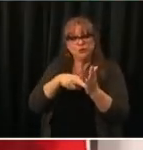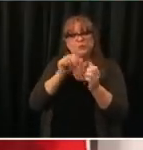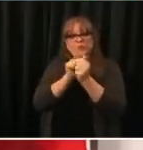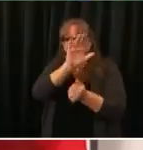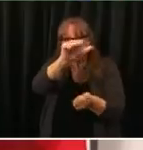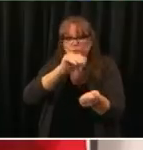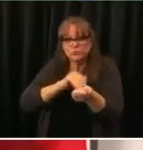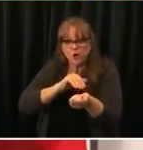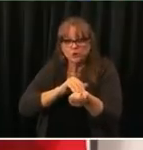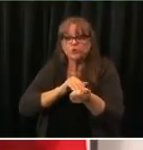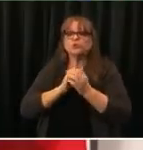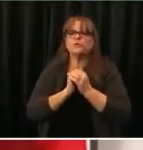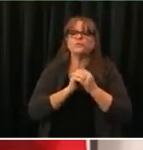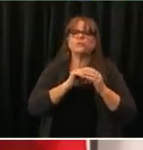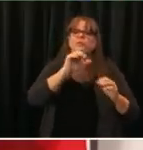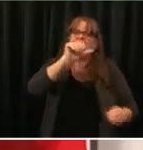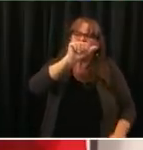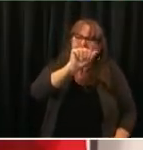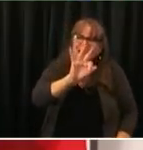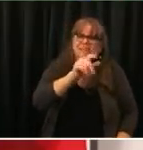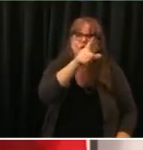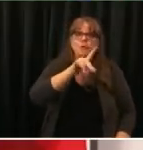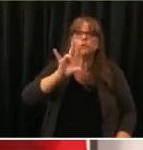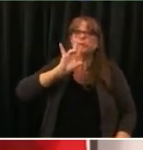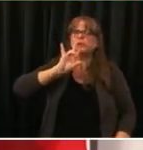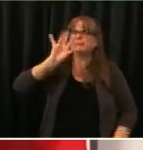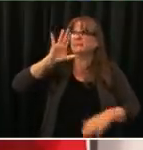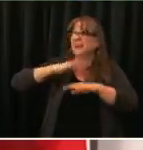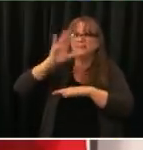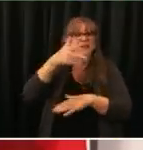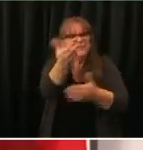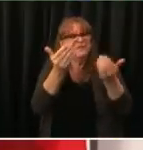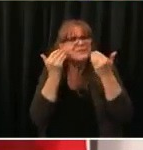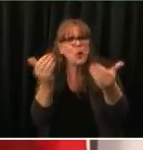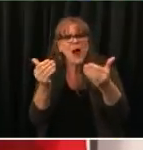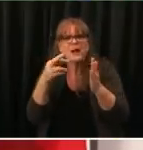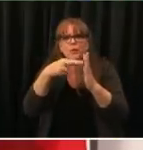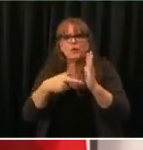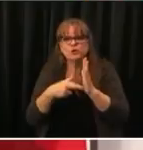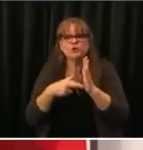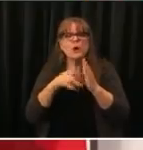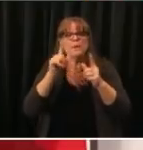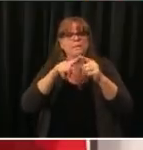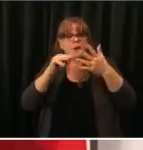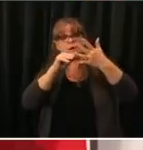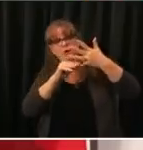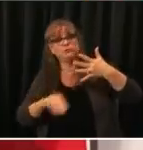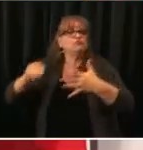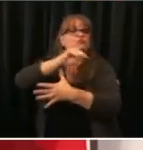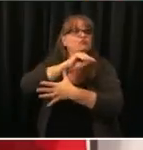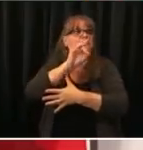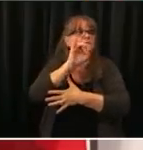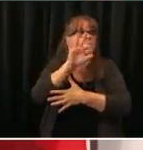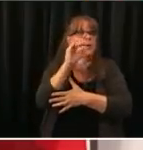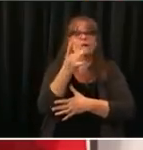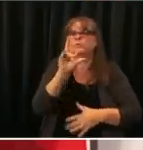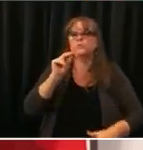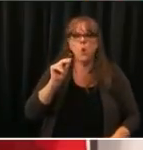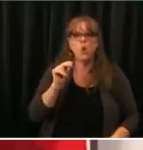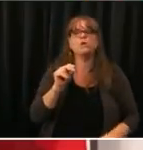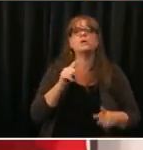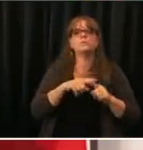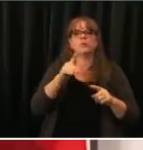you can sign up now, but it doesn't mean you go any earlier than if you wait until February 7th or 8th. It won't start until February 8th, and it will be